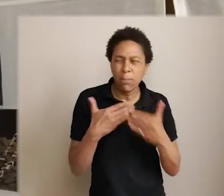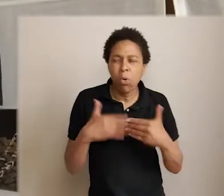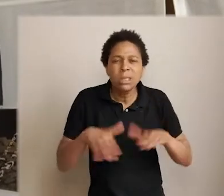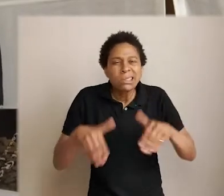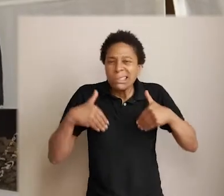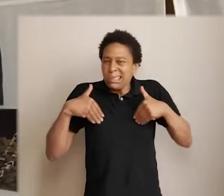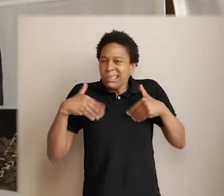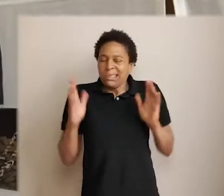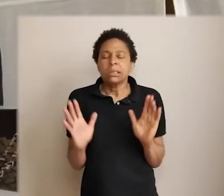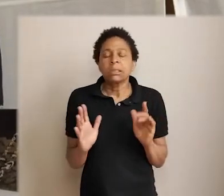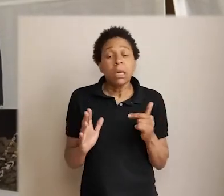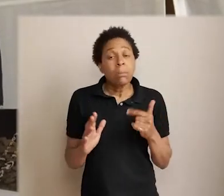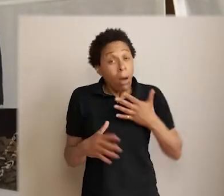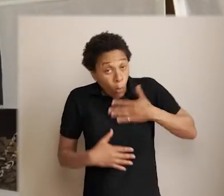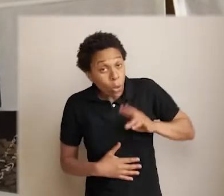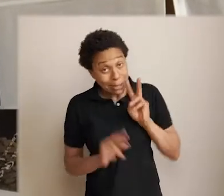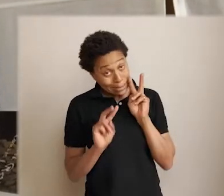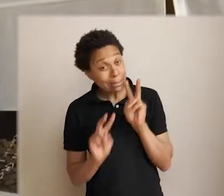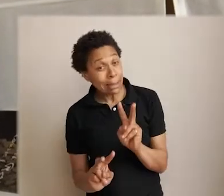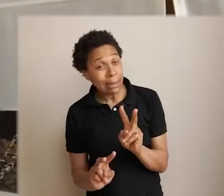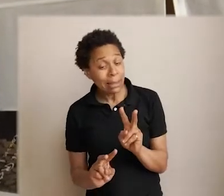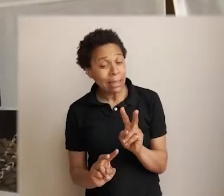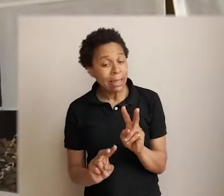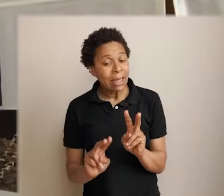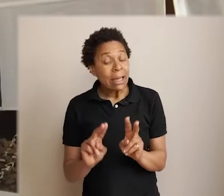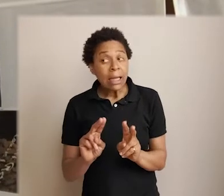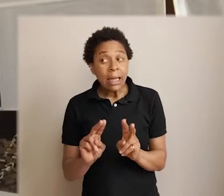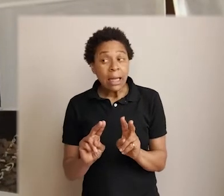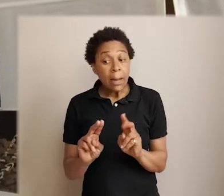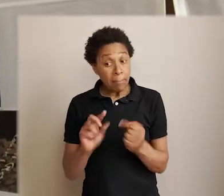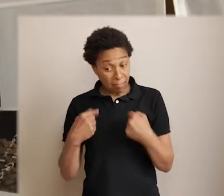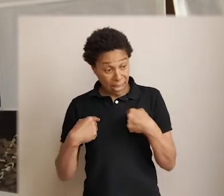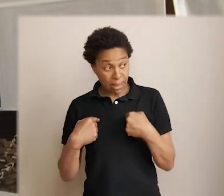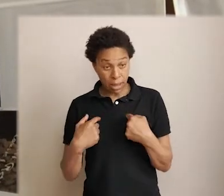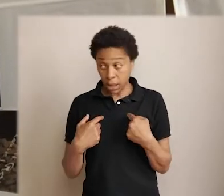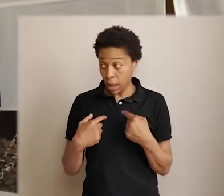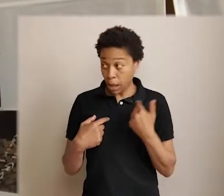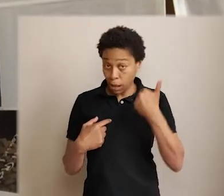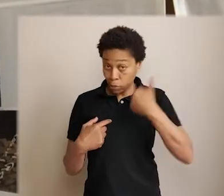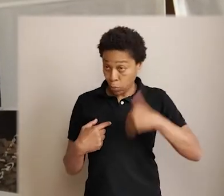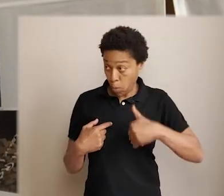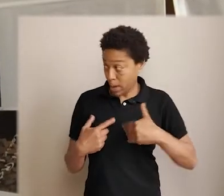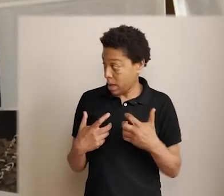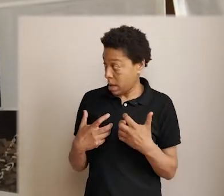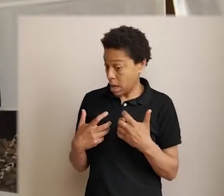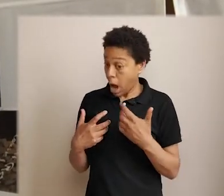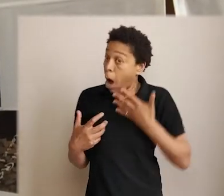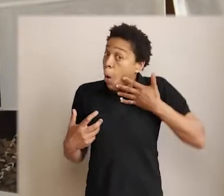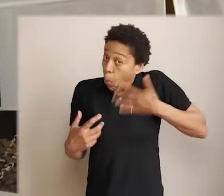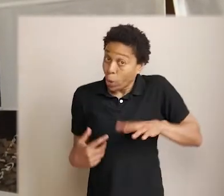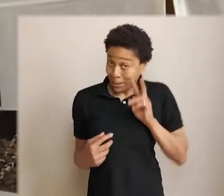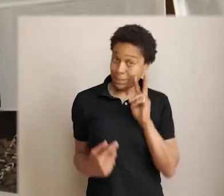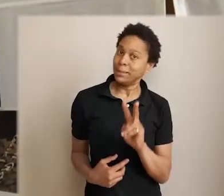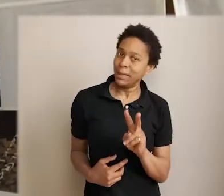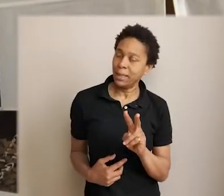I just wanted to see what I would look like as a woman. But I was too frightened to borrow